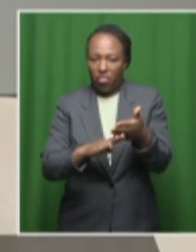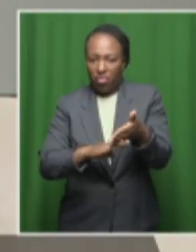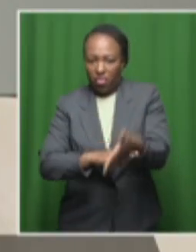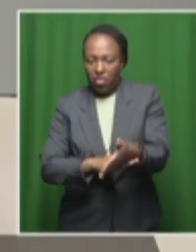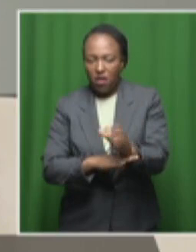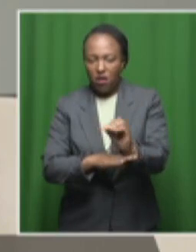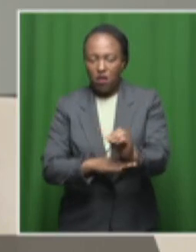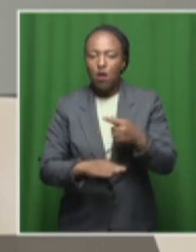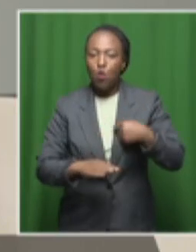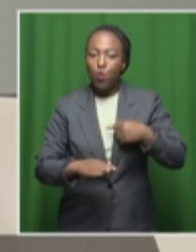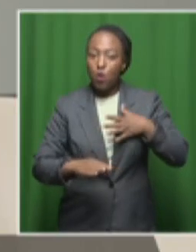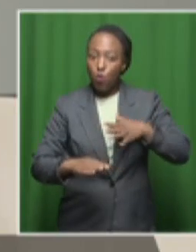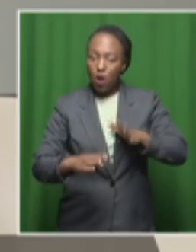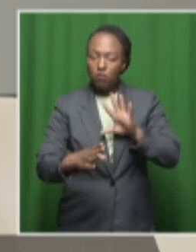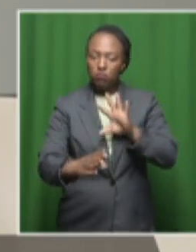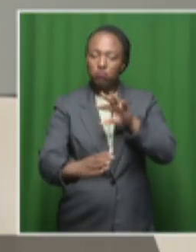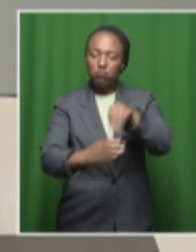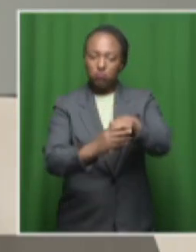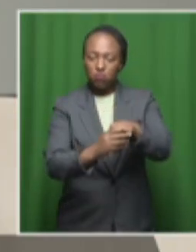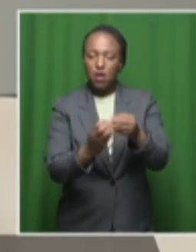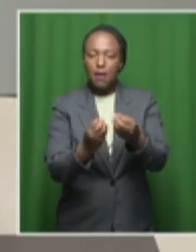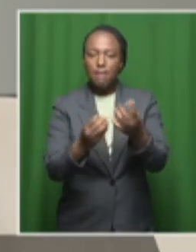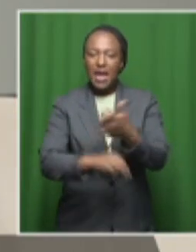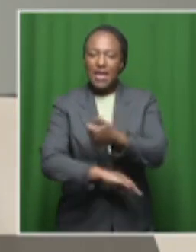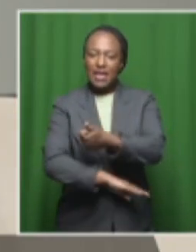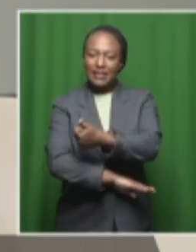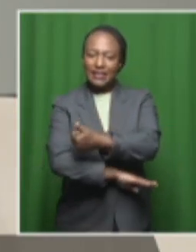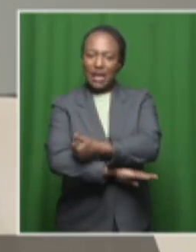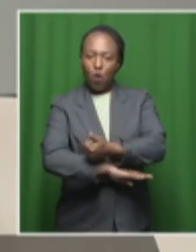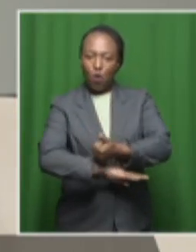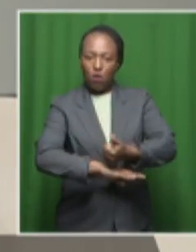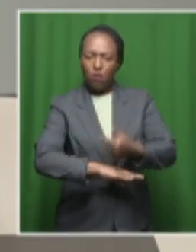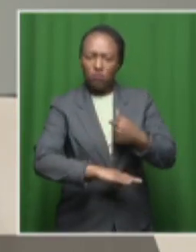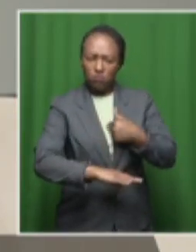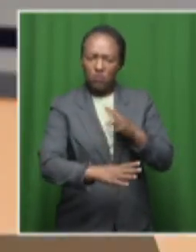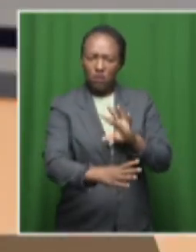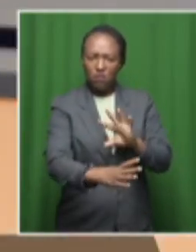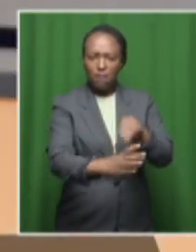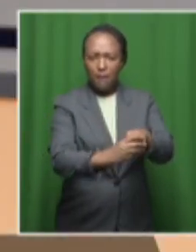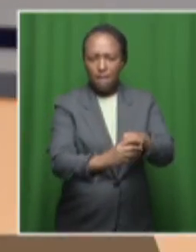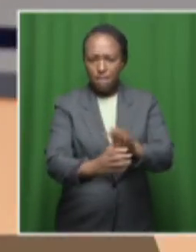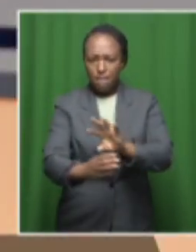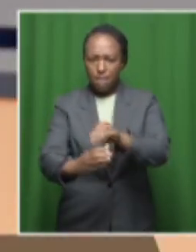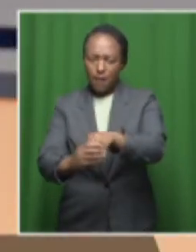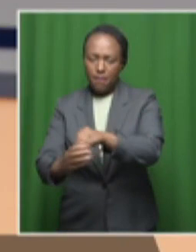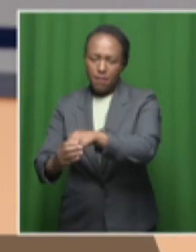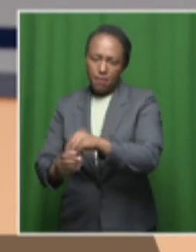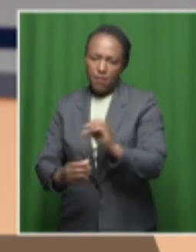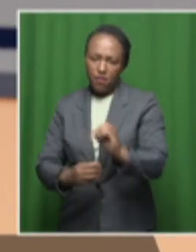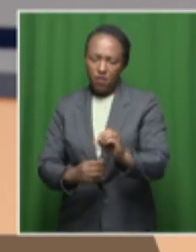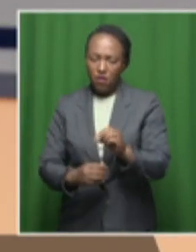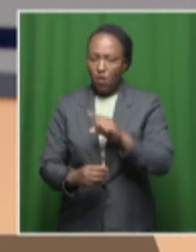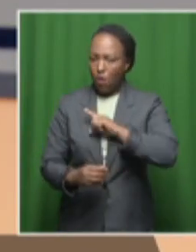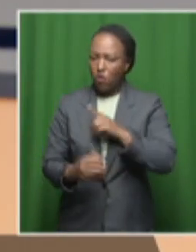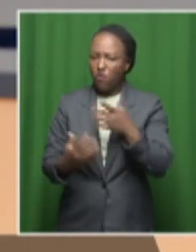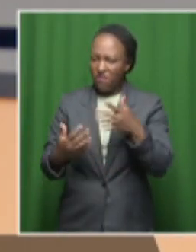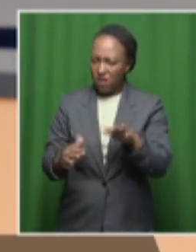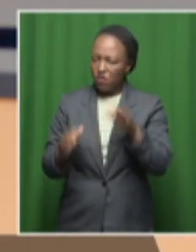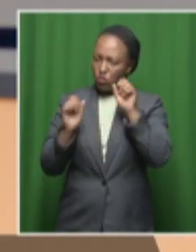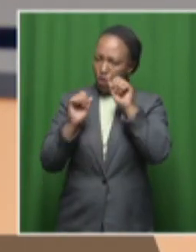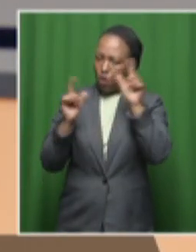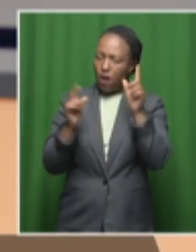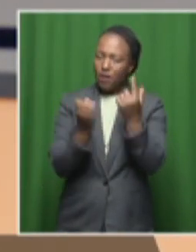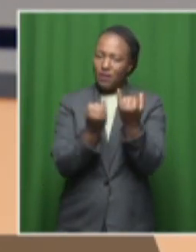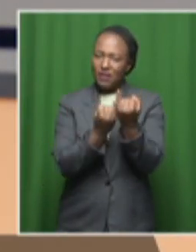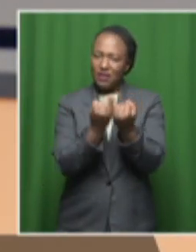get involved because most of our stakeholders, in fact, take part in these activities. And is that how you came to be aware of the race, because